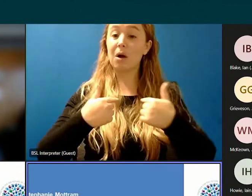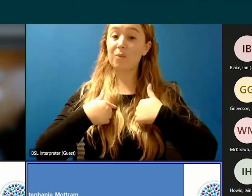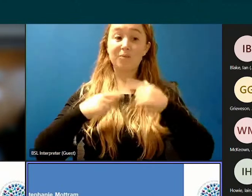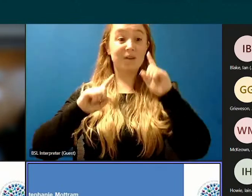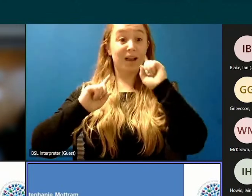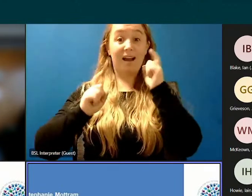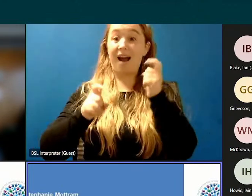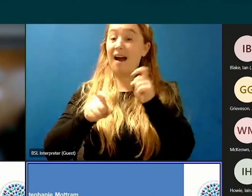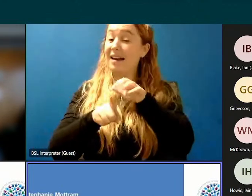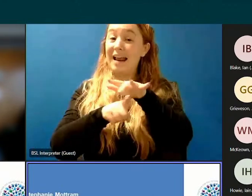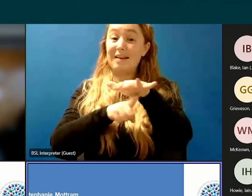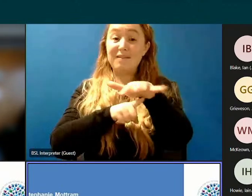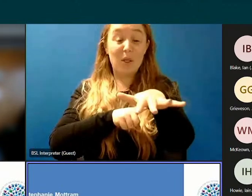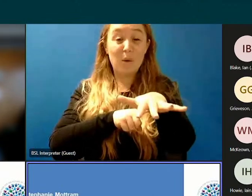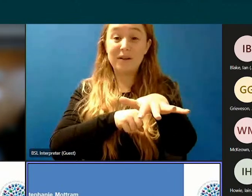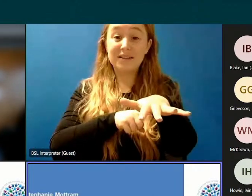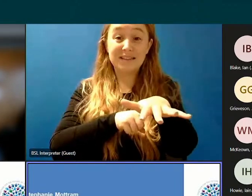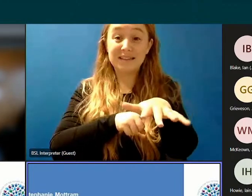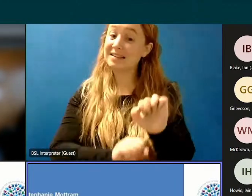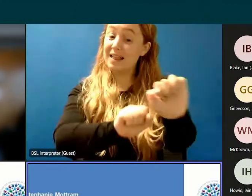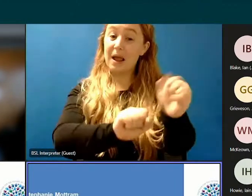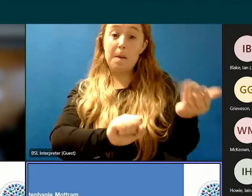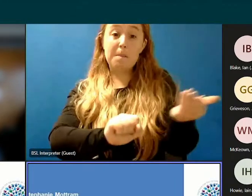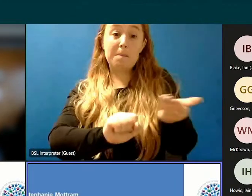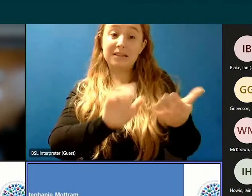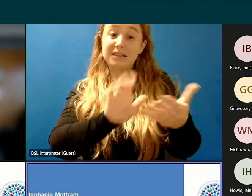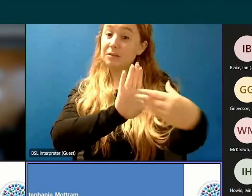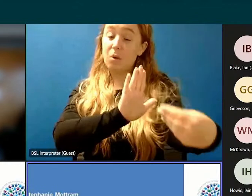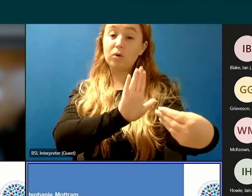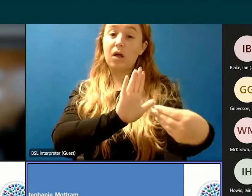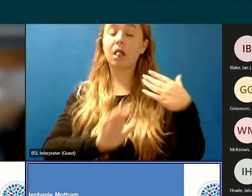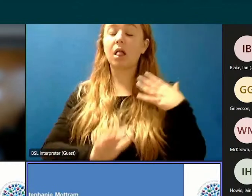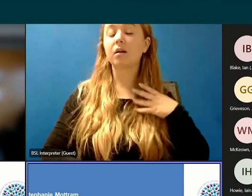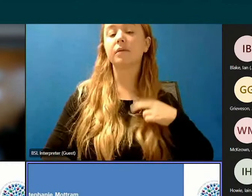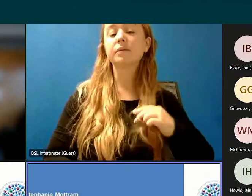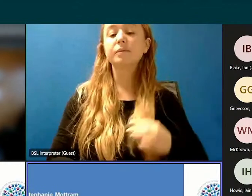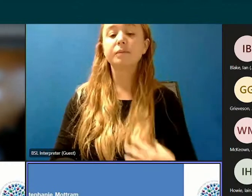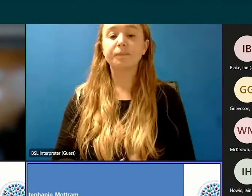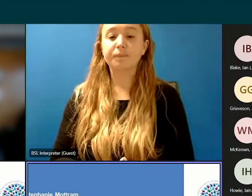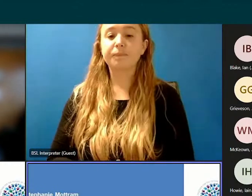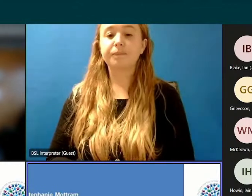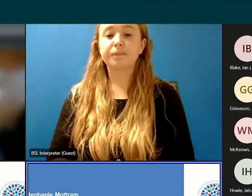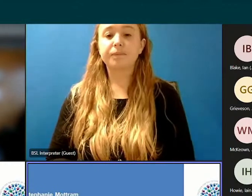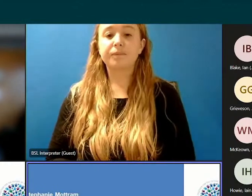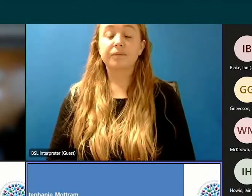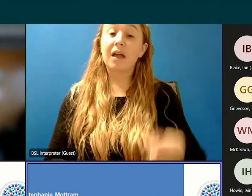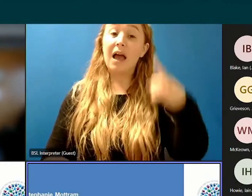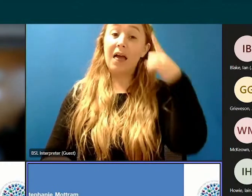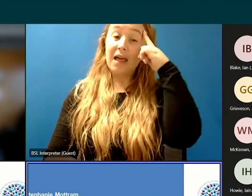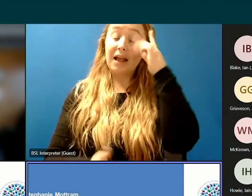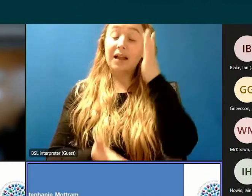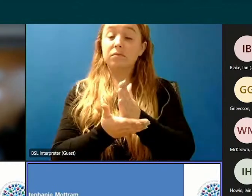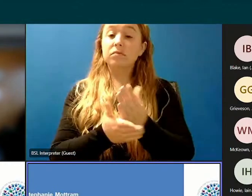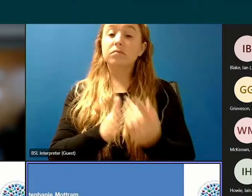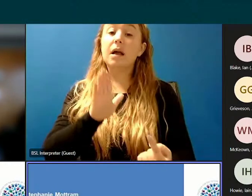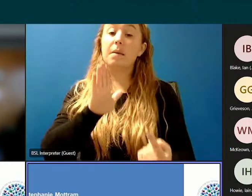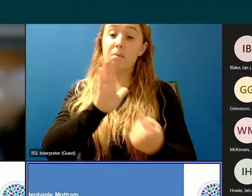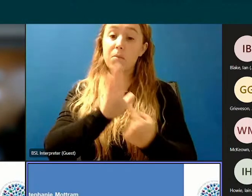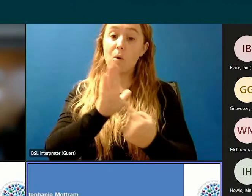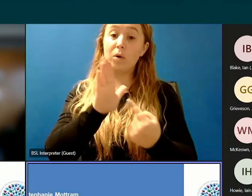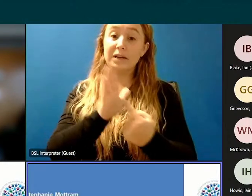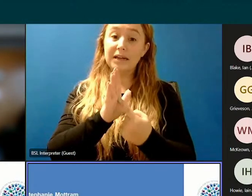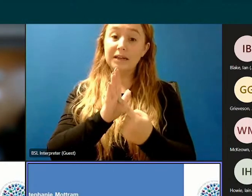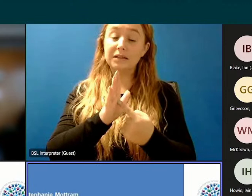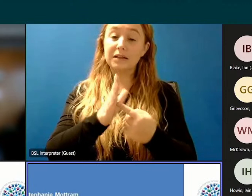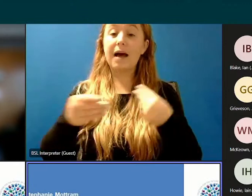influence over that. That is them operating their business model. I think it's really important that them flexible